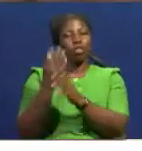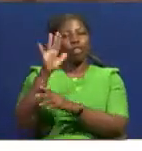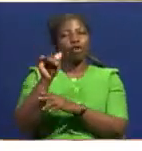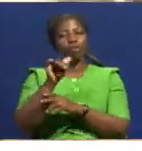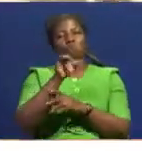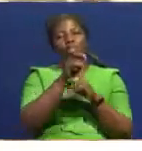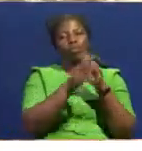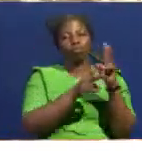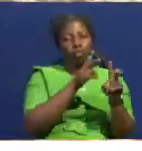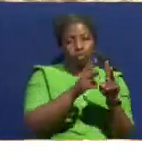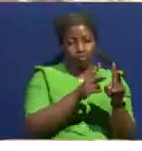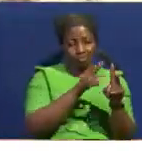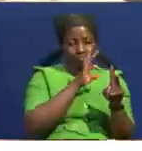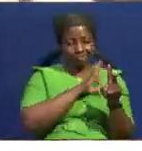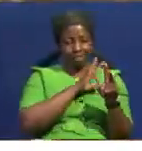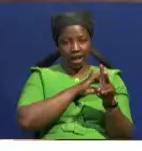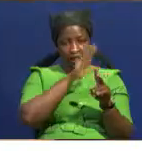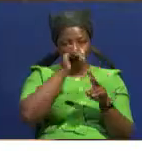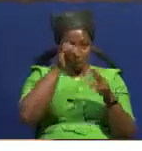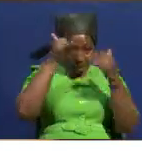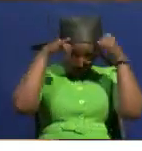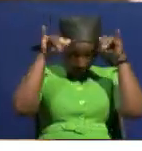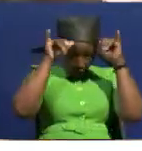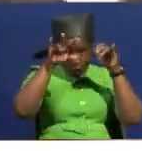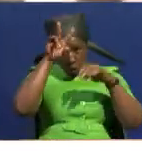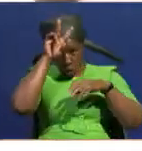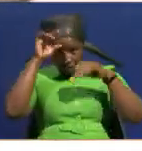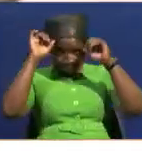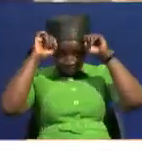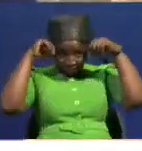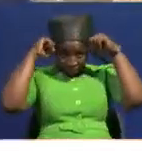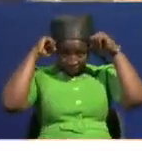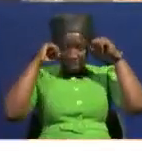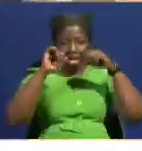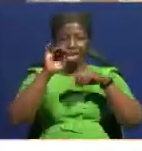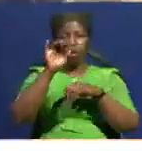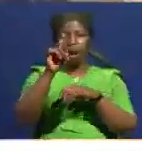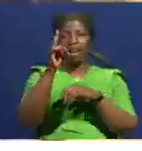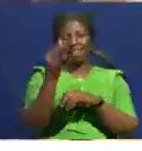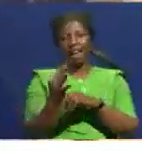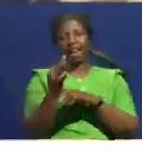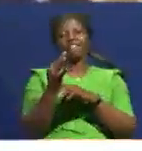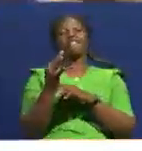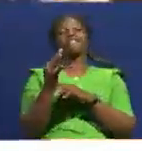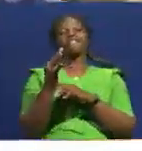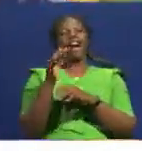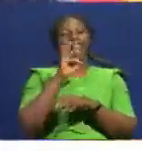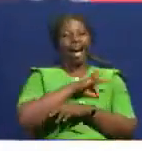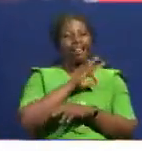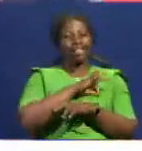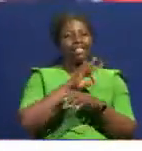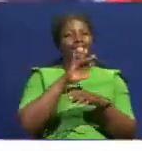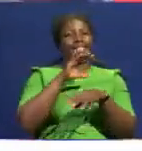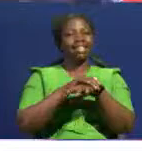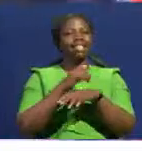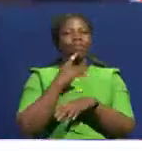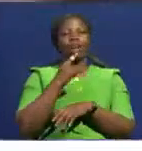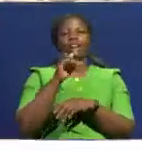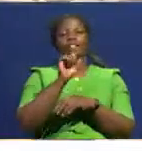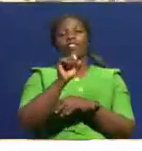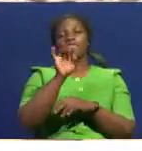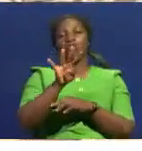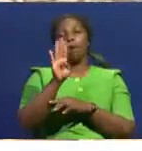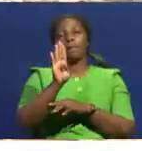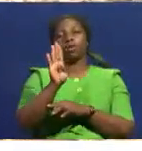2022. Earnings from cattle, goats and sheep accounted for a third of the earning, generating 154